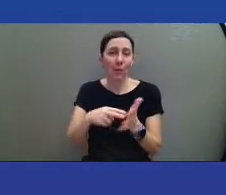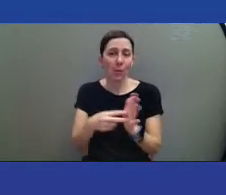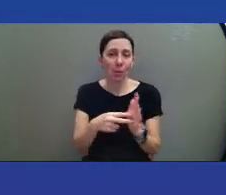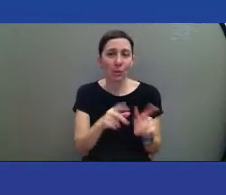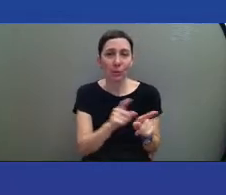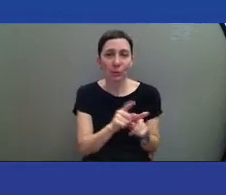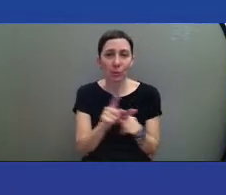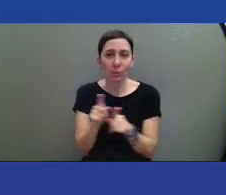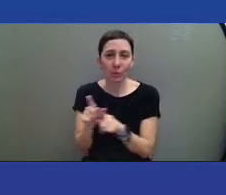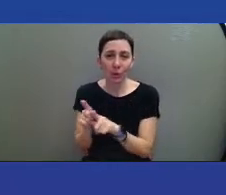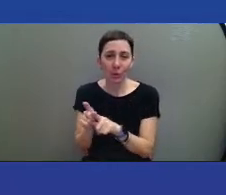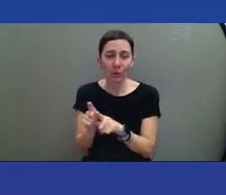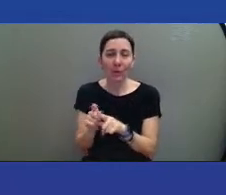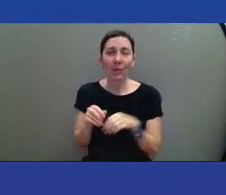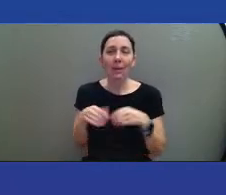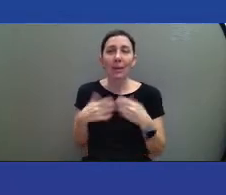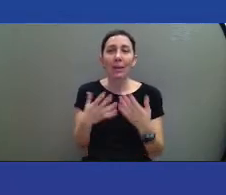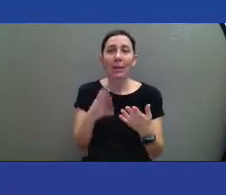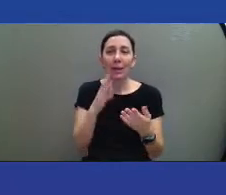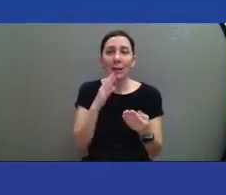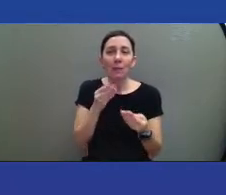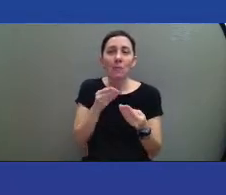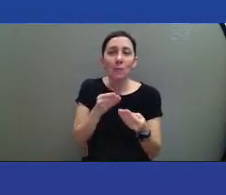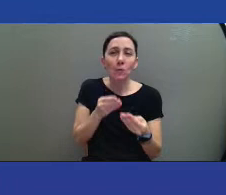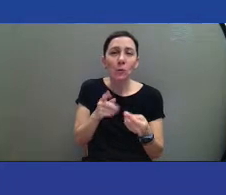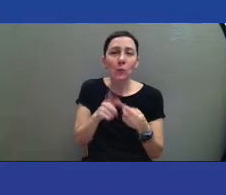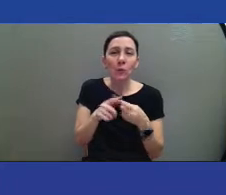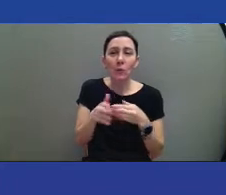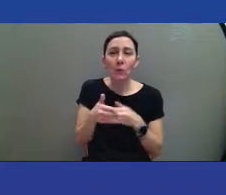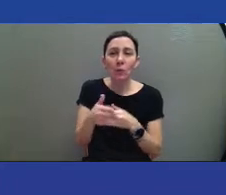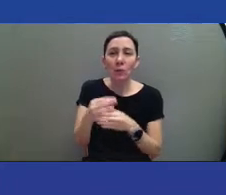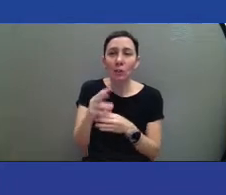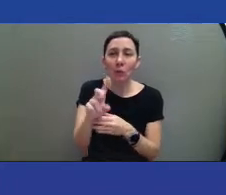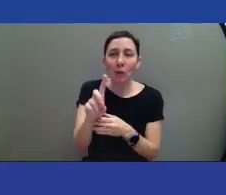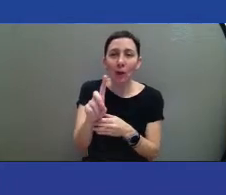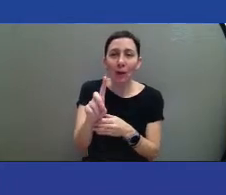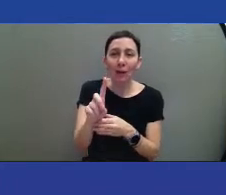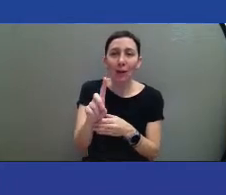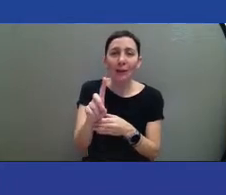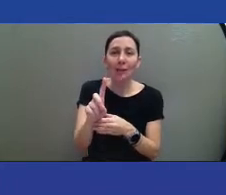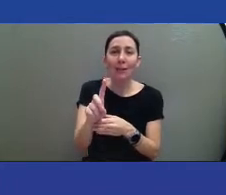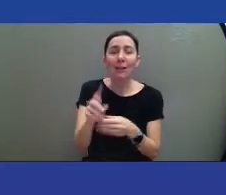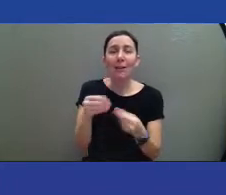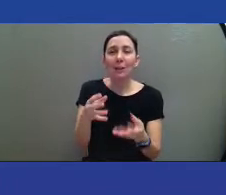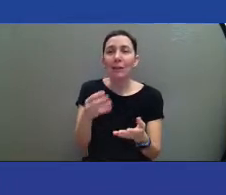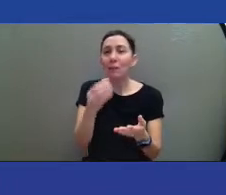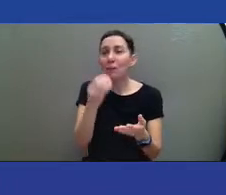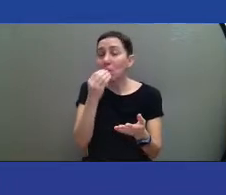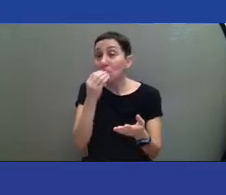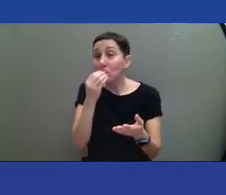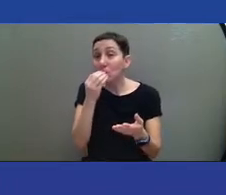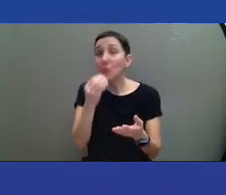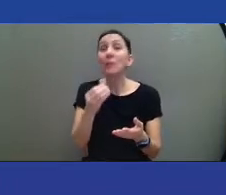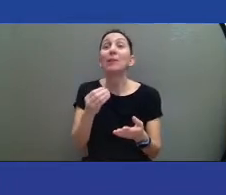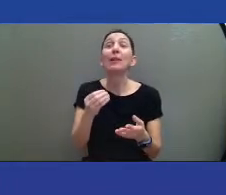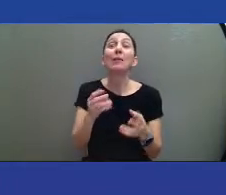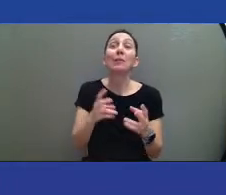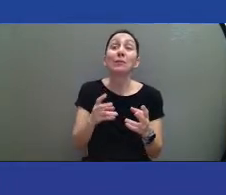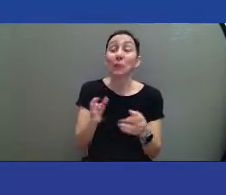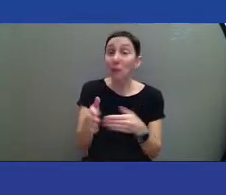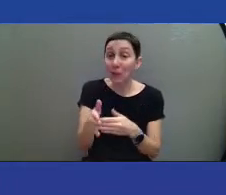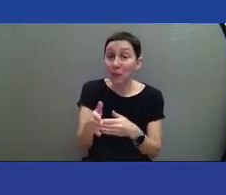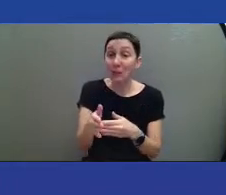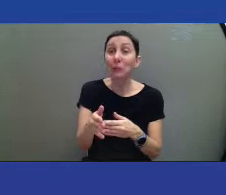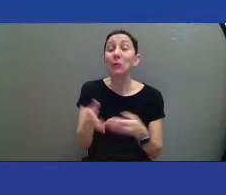give a lot of much needed nutrients to the fish ponds, which then fatten up the fish and provide food and sustenance to the people. And so in my work,